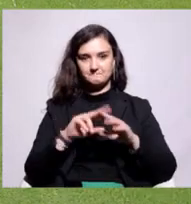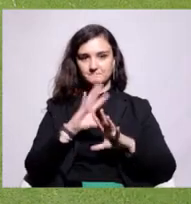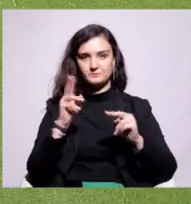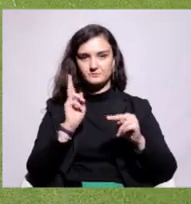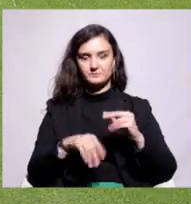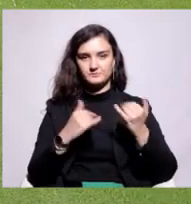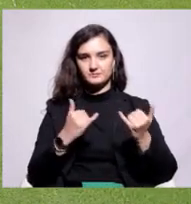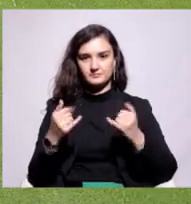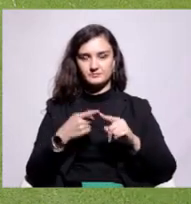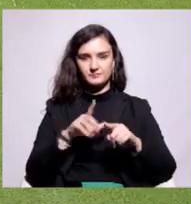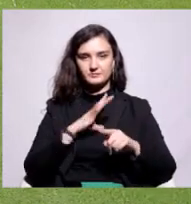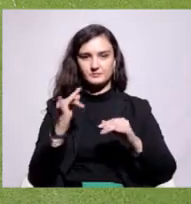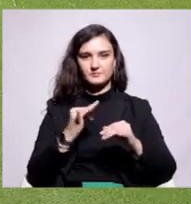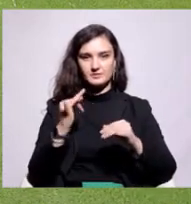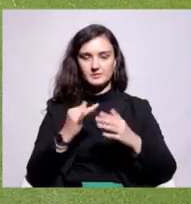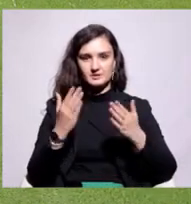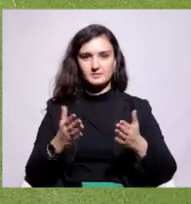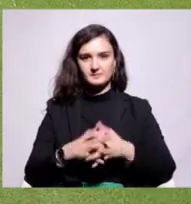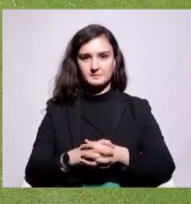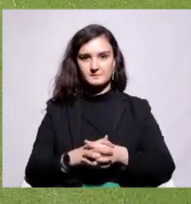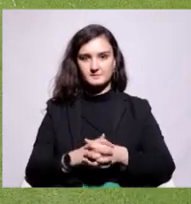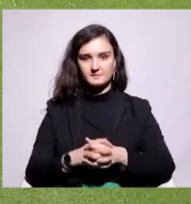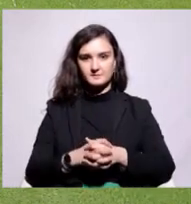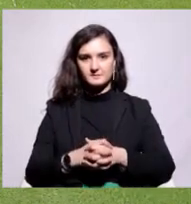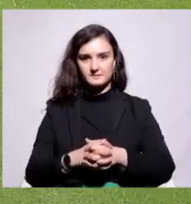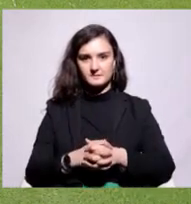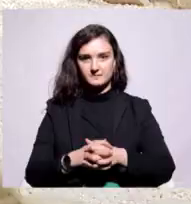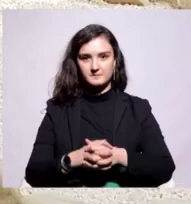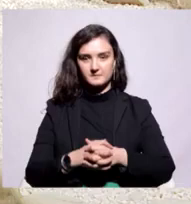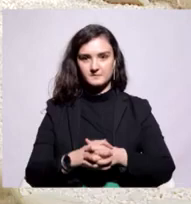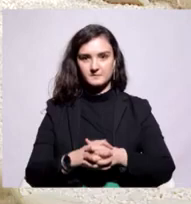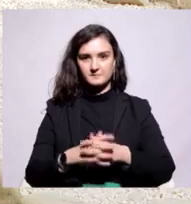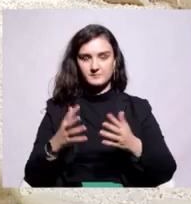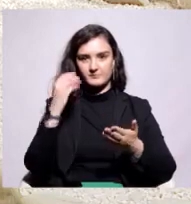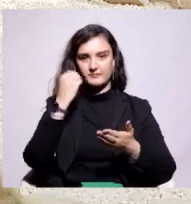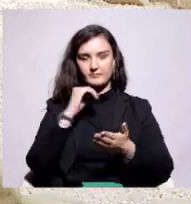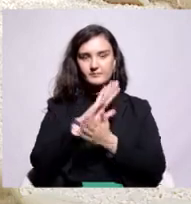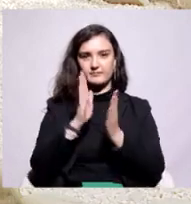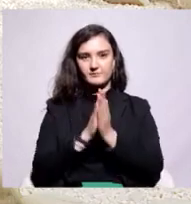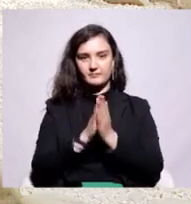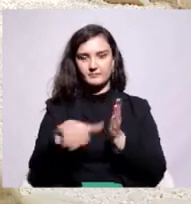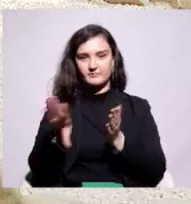for today. It was really interesting day, I guess. So thank you very much,